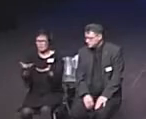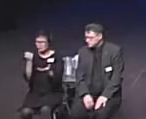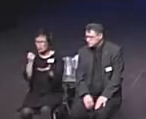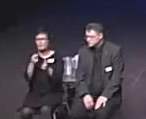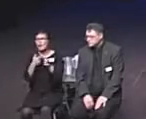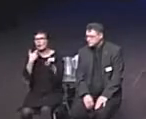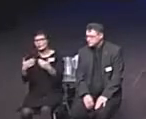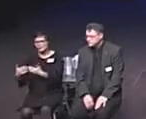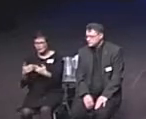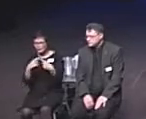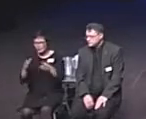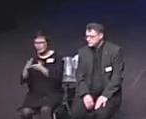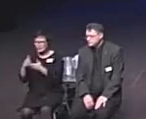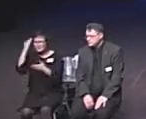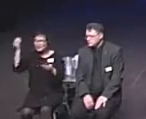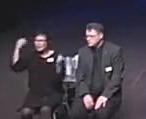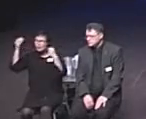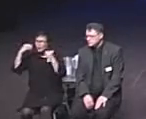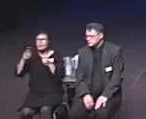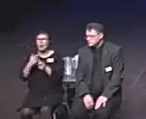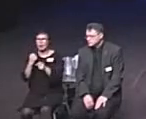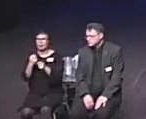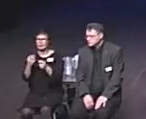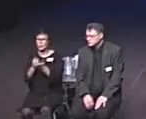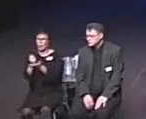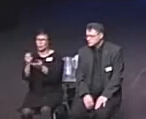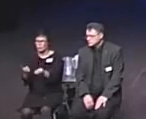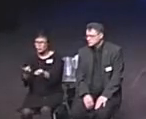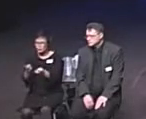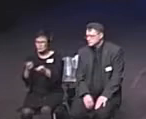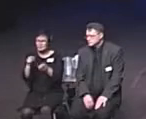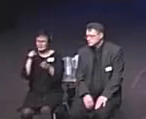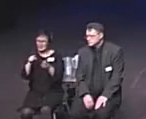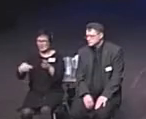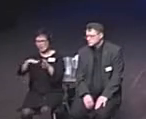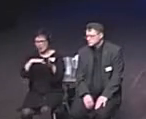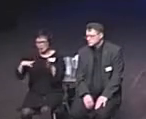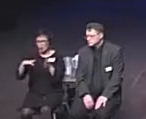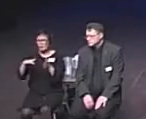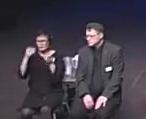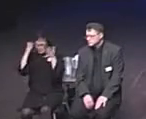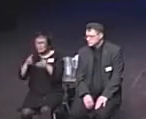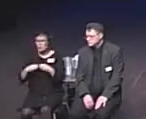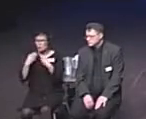do things with your information. And the whole part here is about that, create.